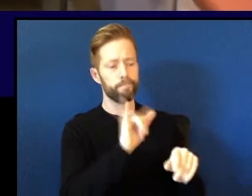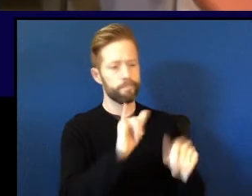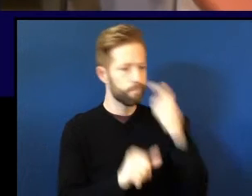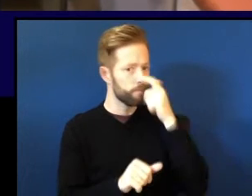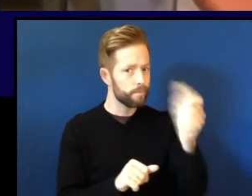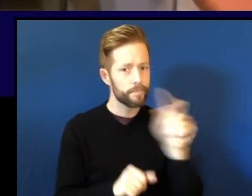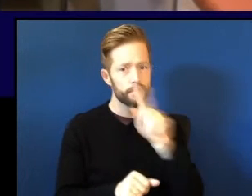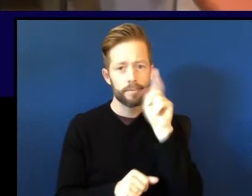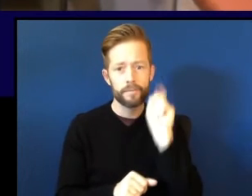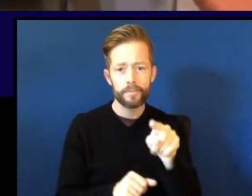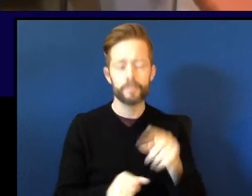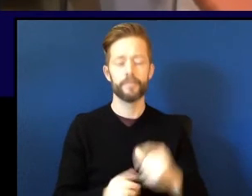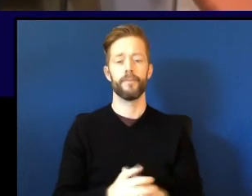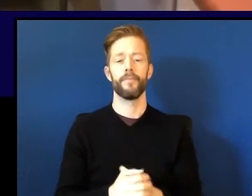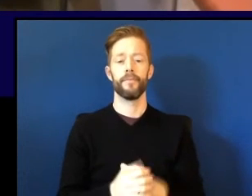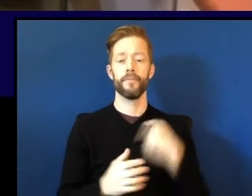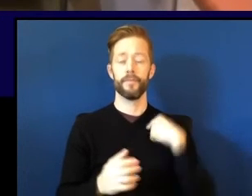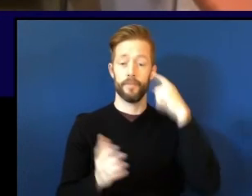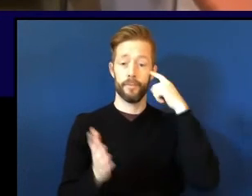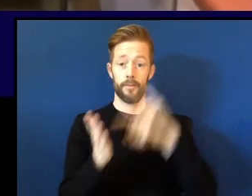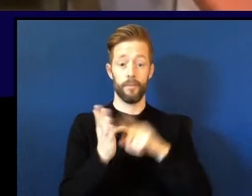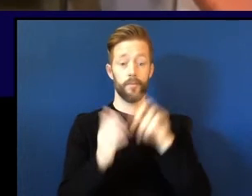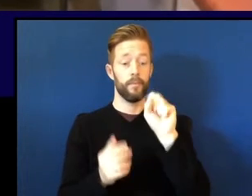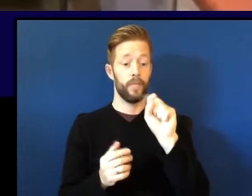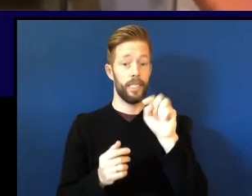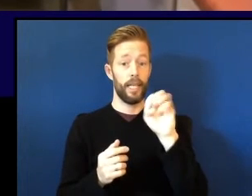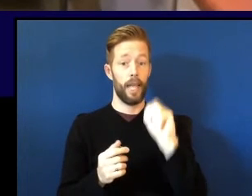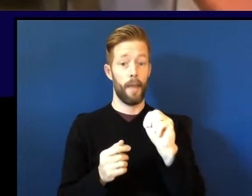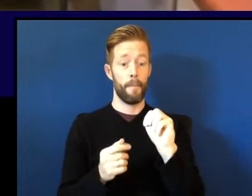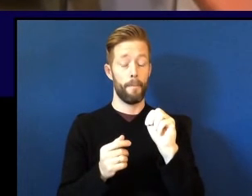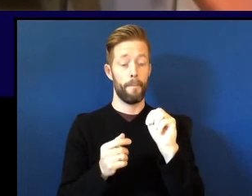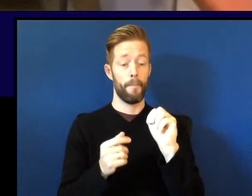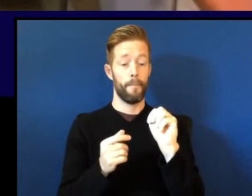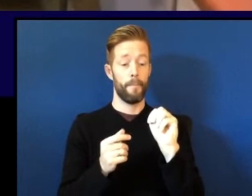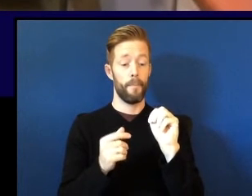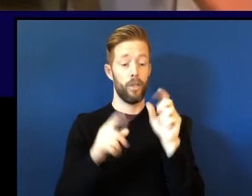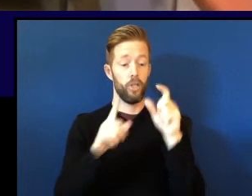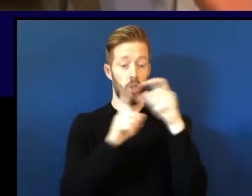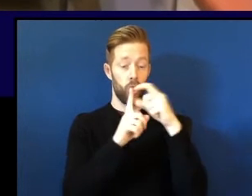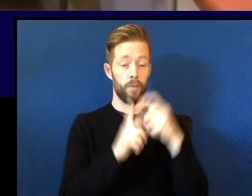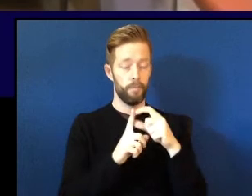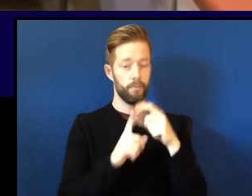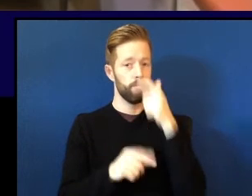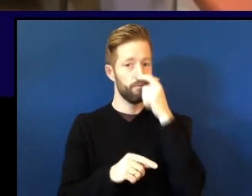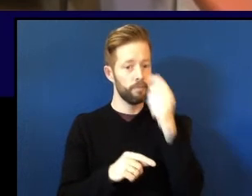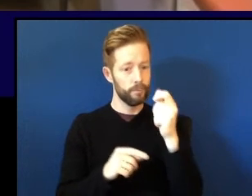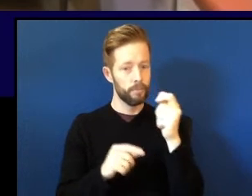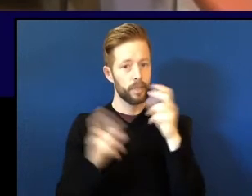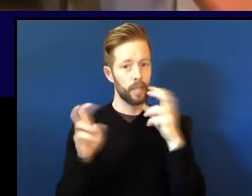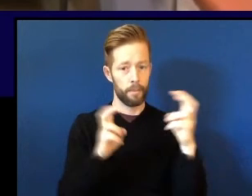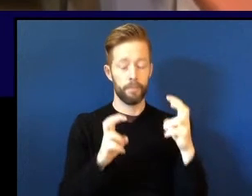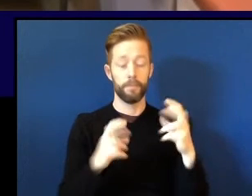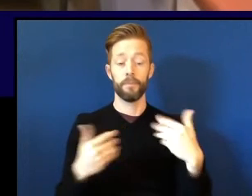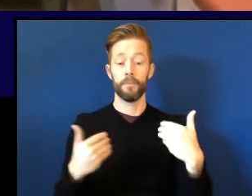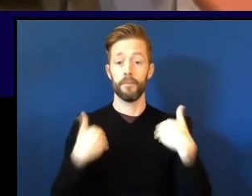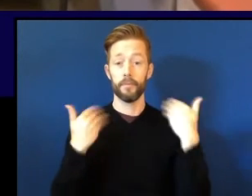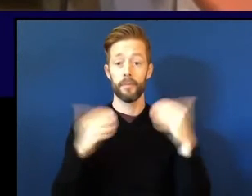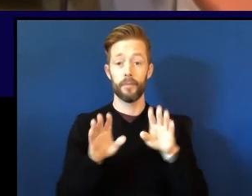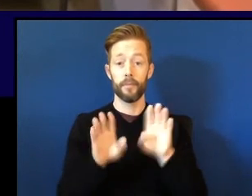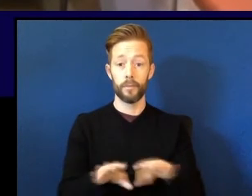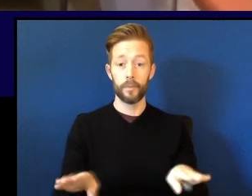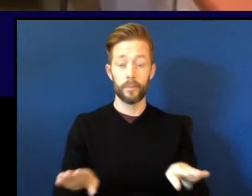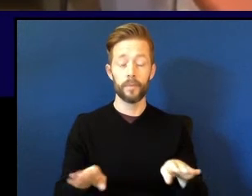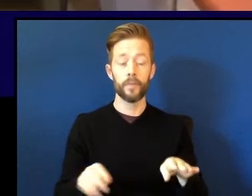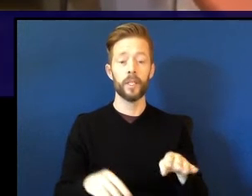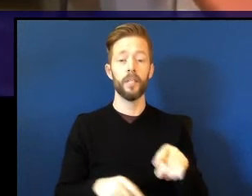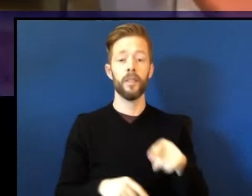I find STEM terms a really interesting topic. So for young children, you'll often hear them